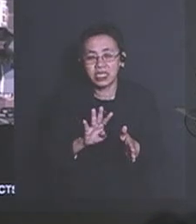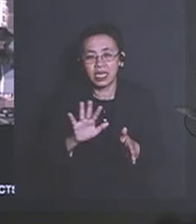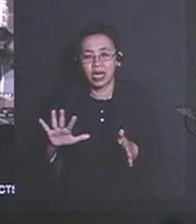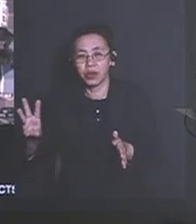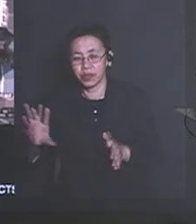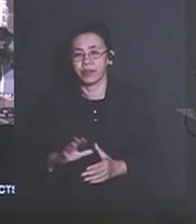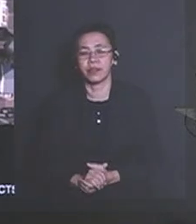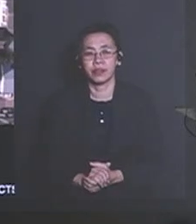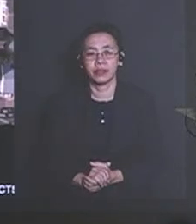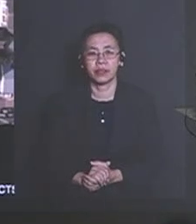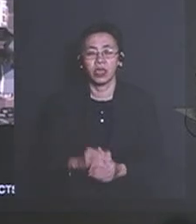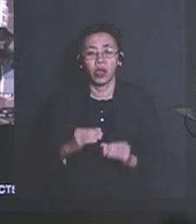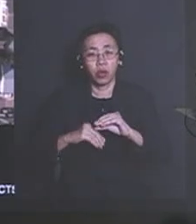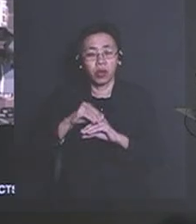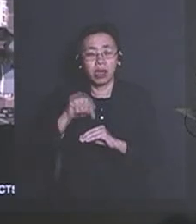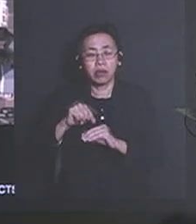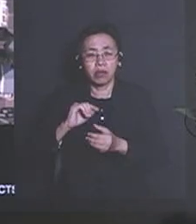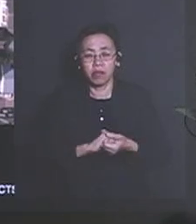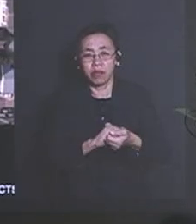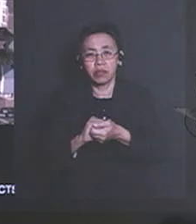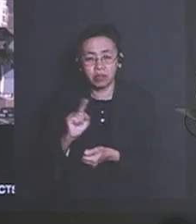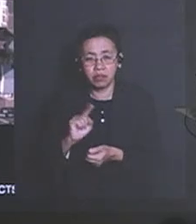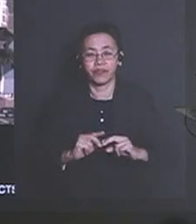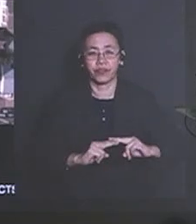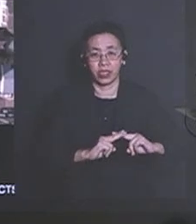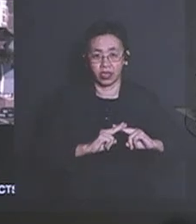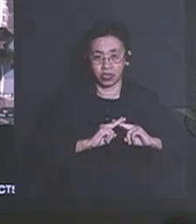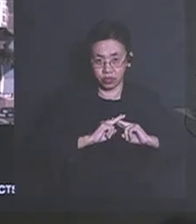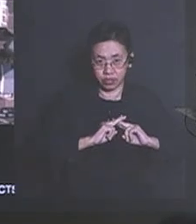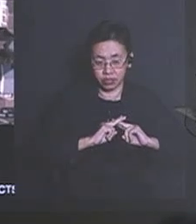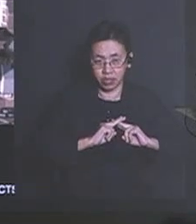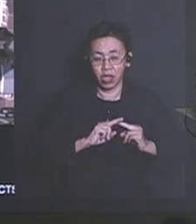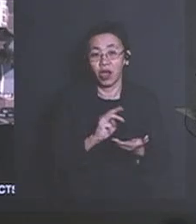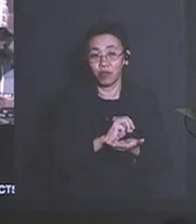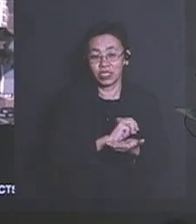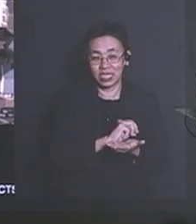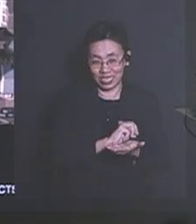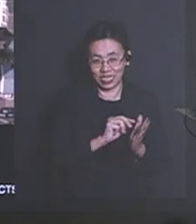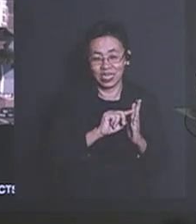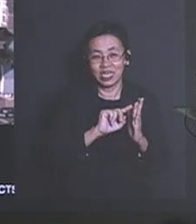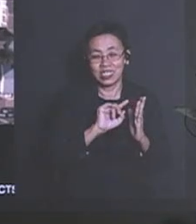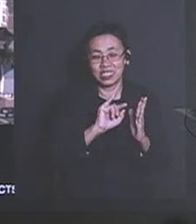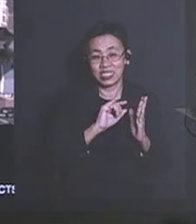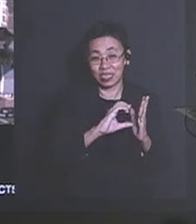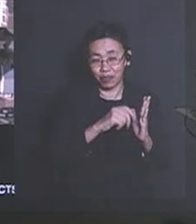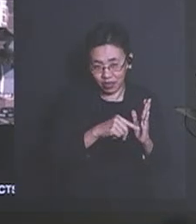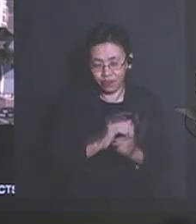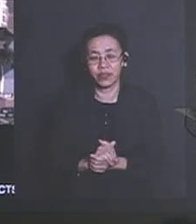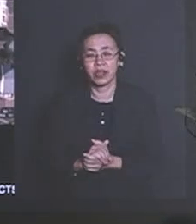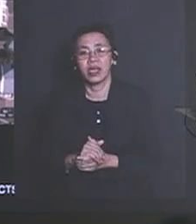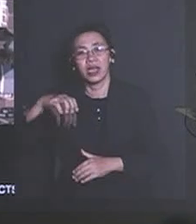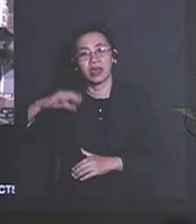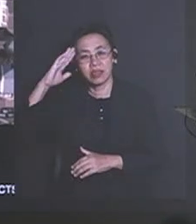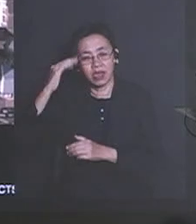collaboration project between the private sector, Charan Pokapan Foundation, and the Royal Thai Army, in accordance with King